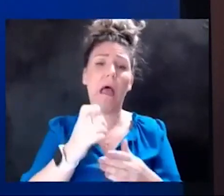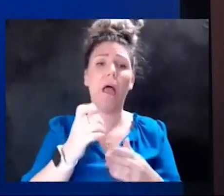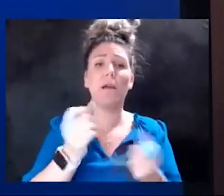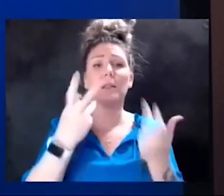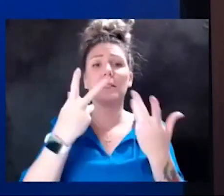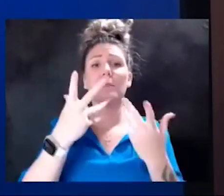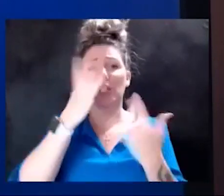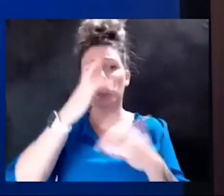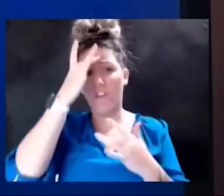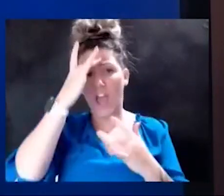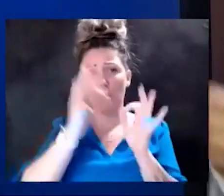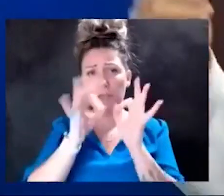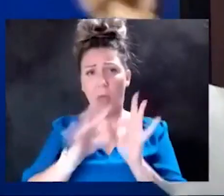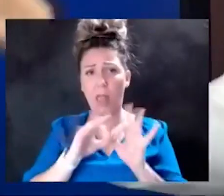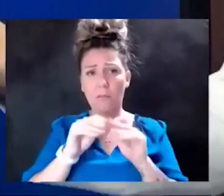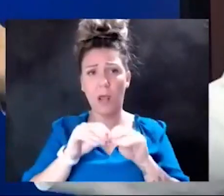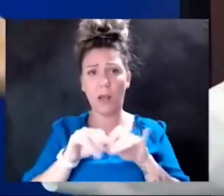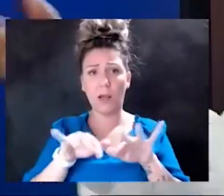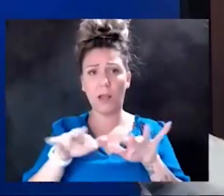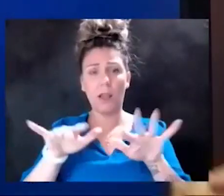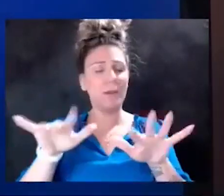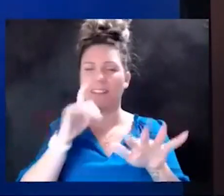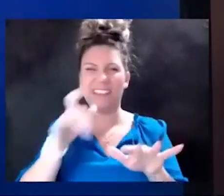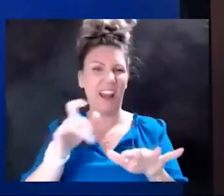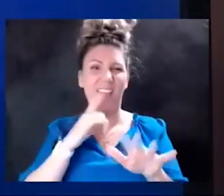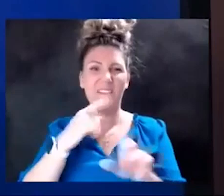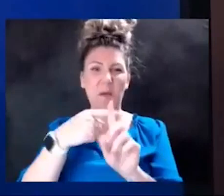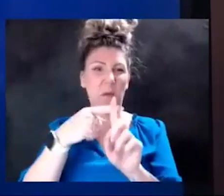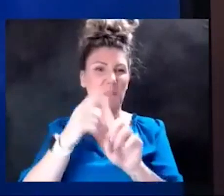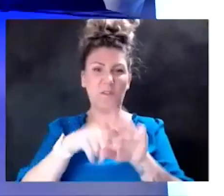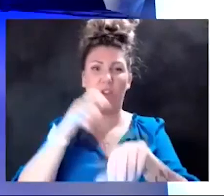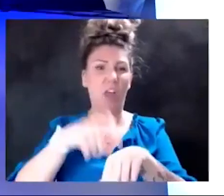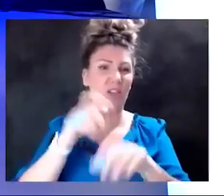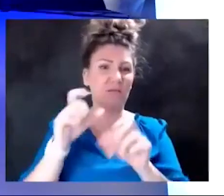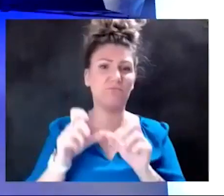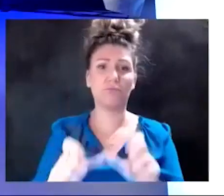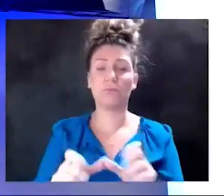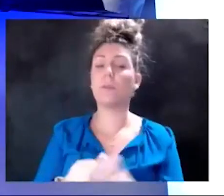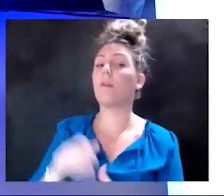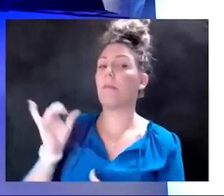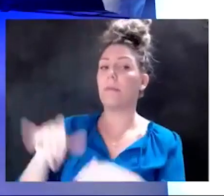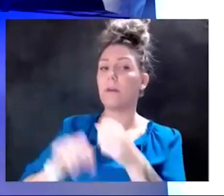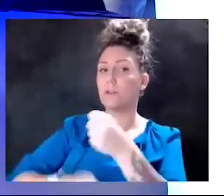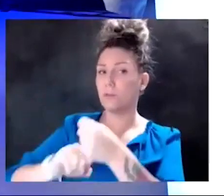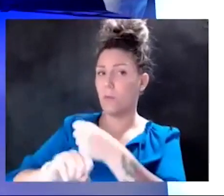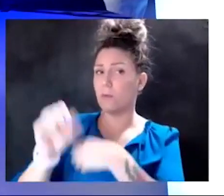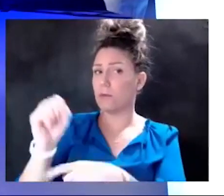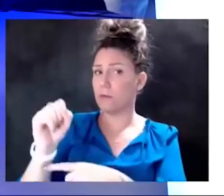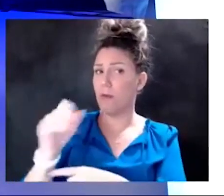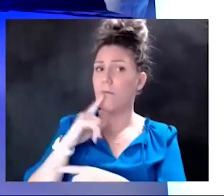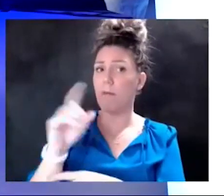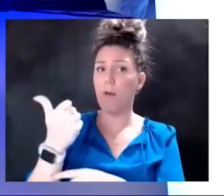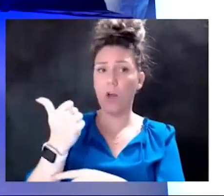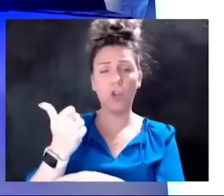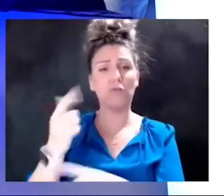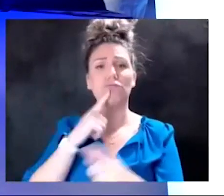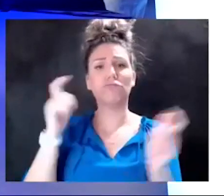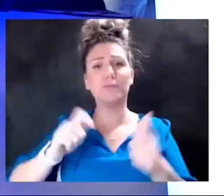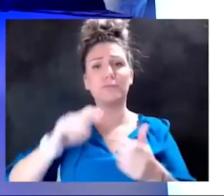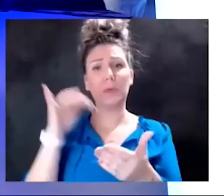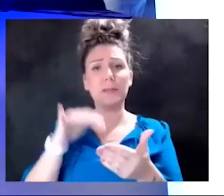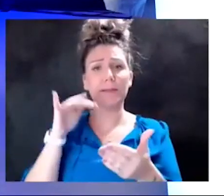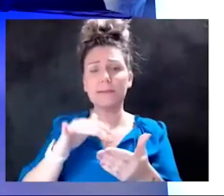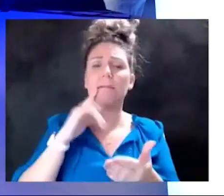positive, they're not positive for very long. I mean, it couldn't have been better, really. Yeah, and that supports other smaller studies that have come out prior to this looking at the amount of